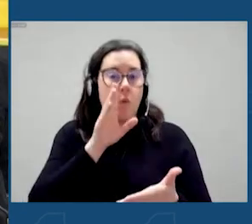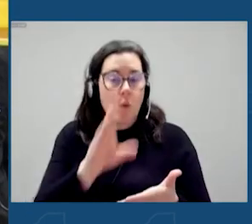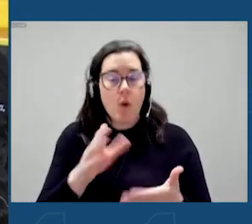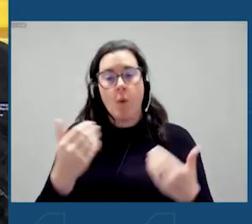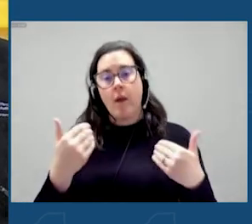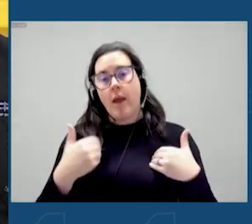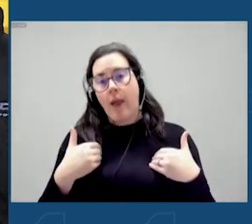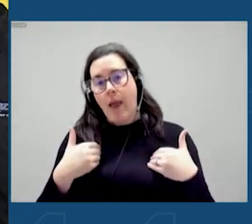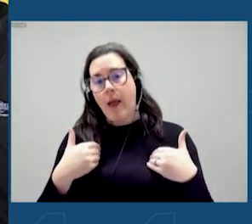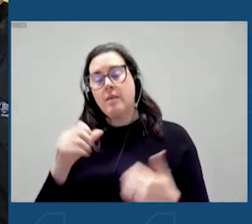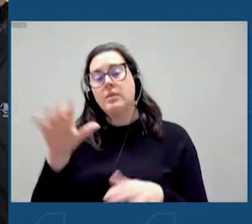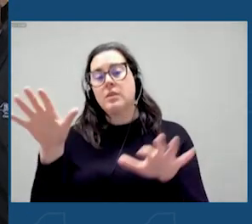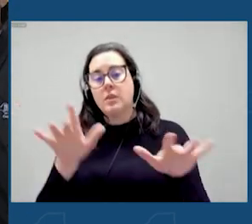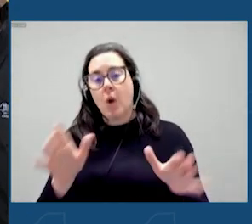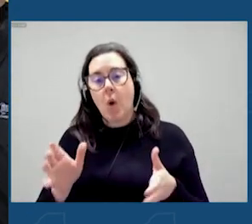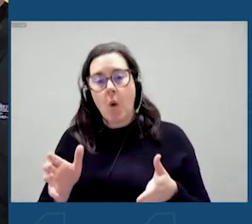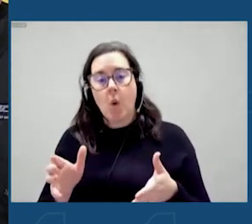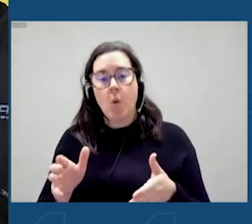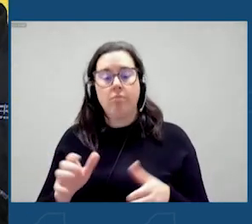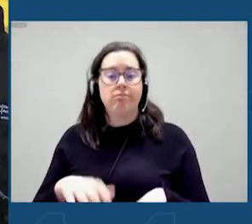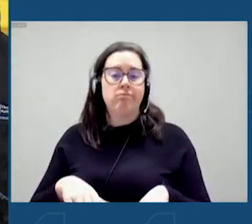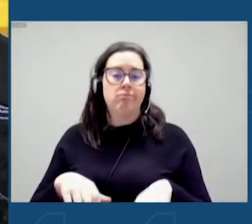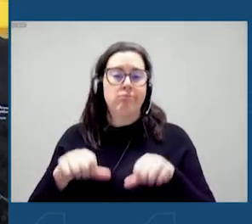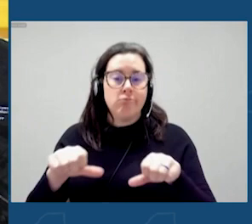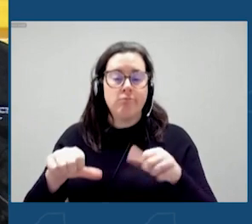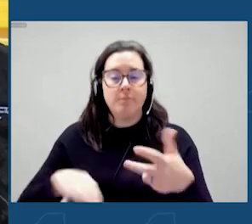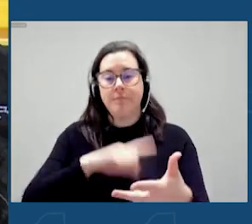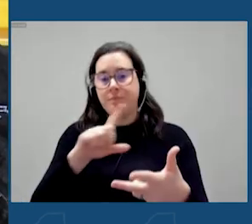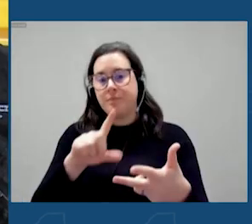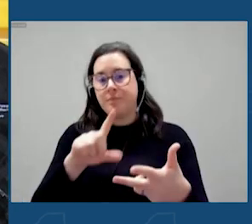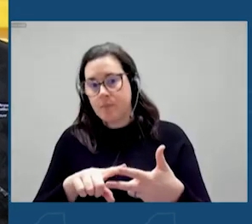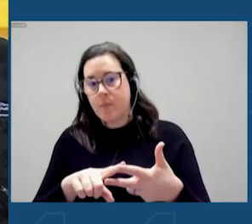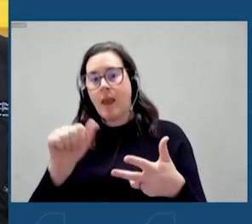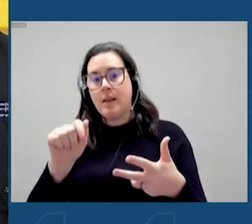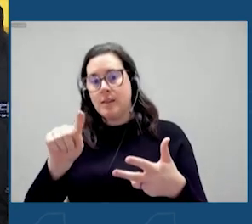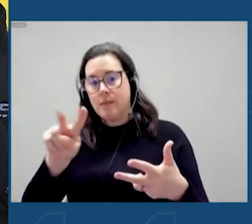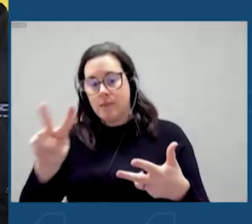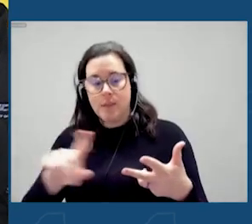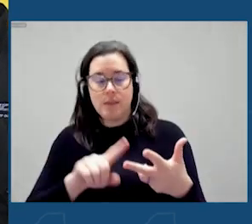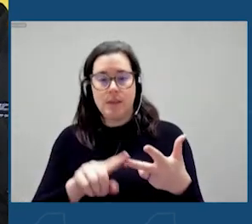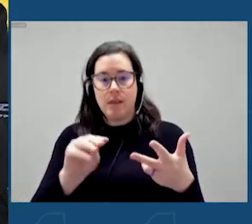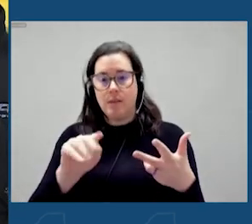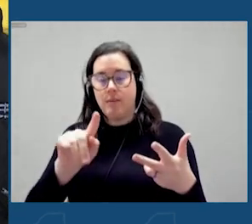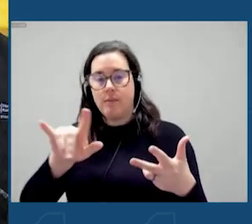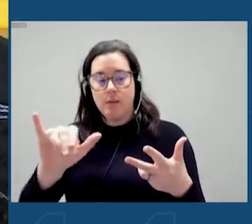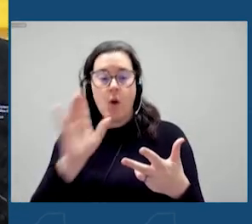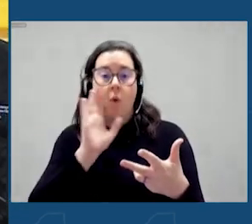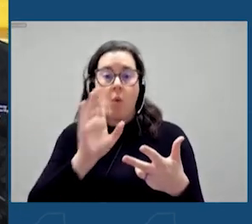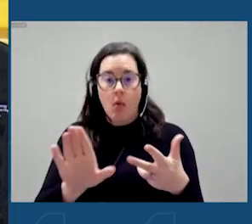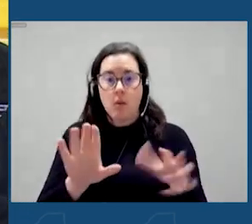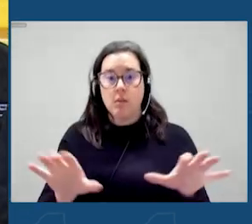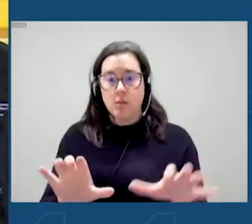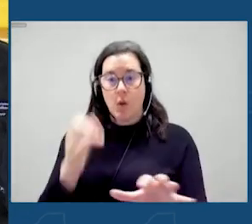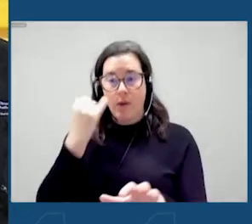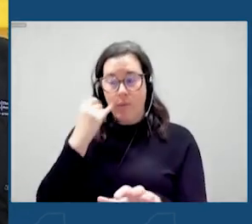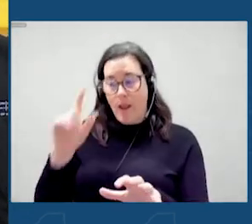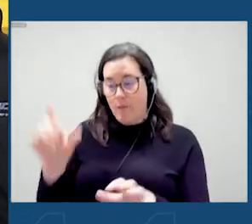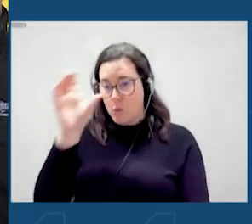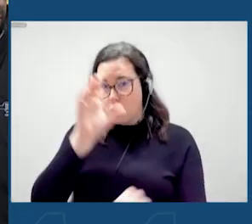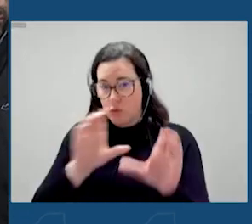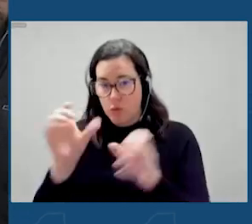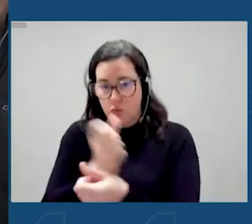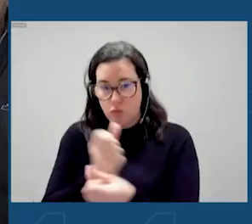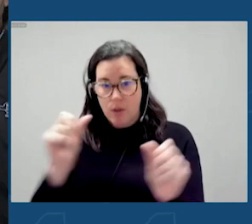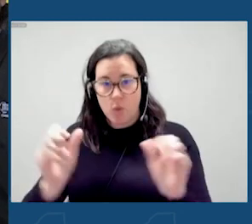UTVs, and ATVs to Western New York and to the Watertown area in the event that we get into search and rescue operations.